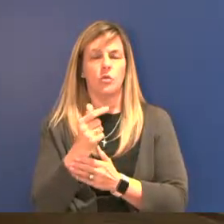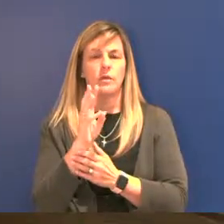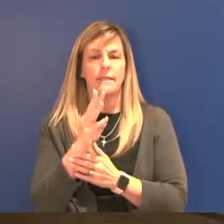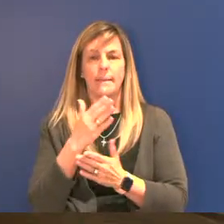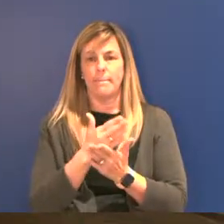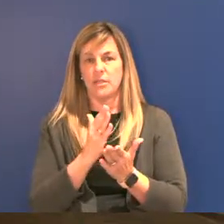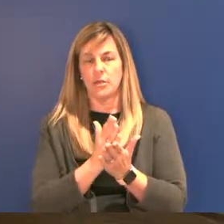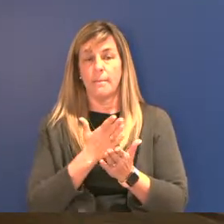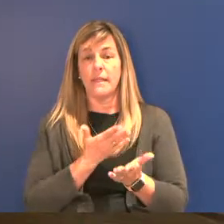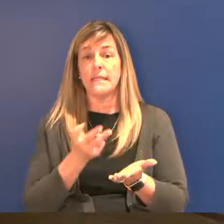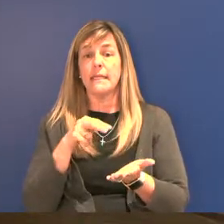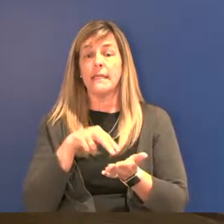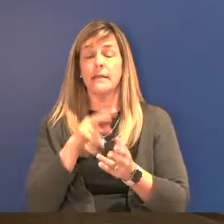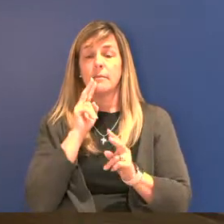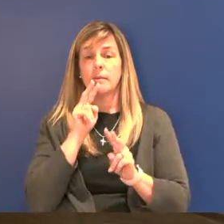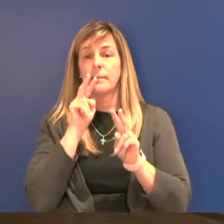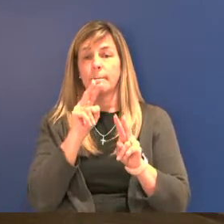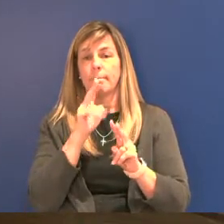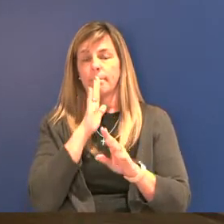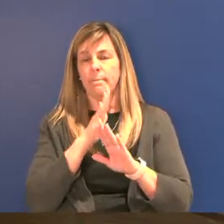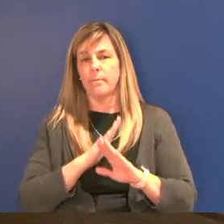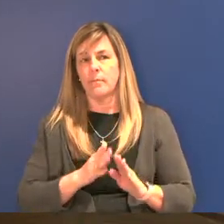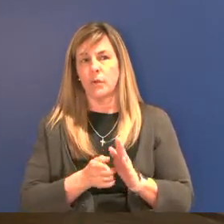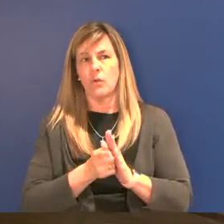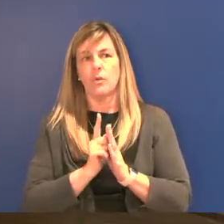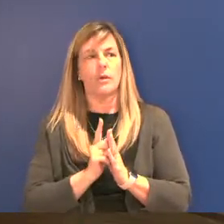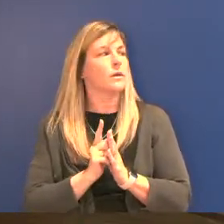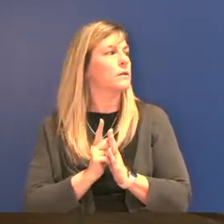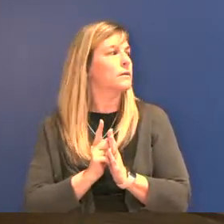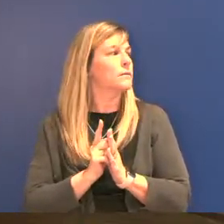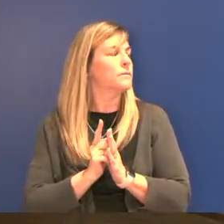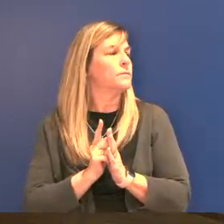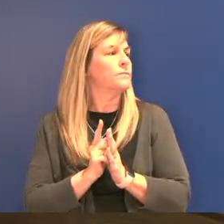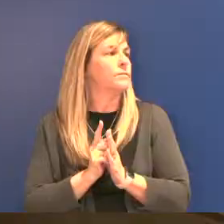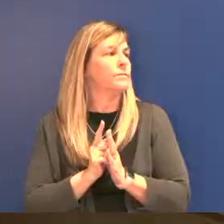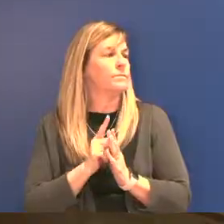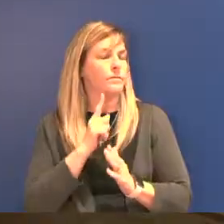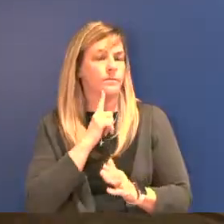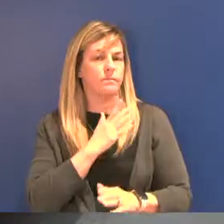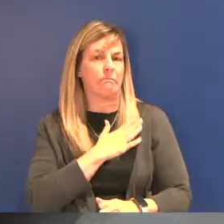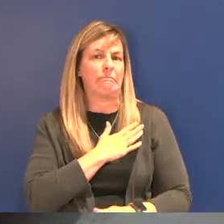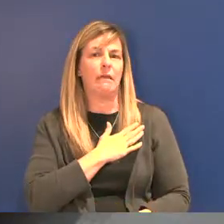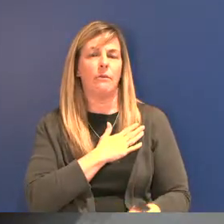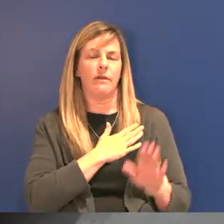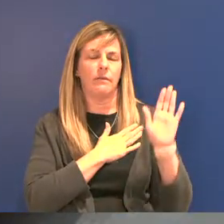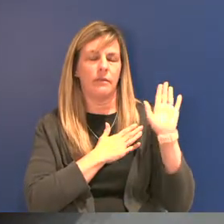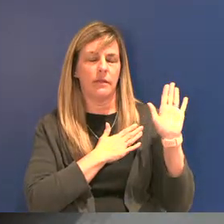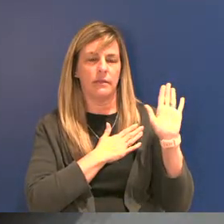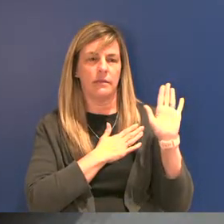Please stand as we observe a moment of silence followed by the Pledge of Allegiance led by Dr. Butler.